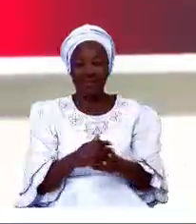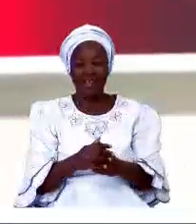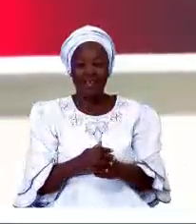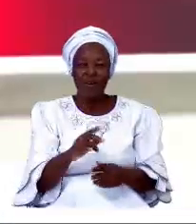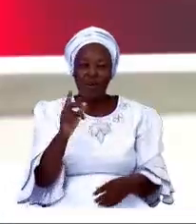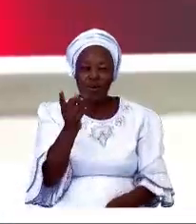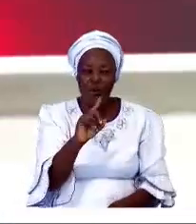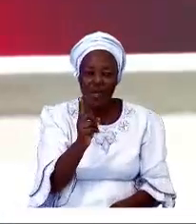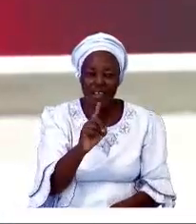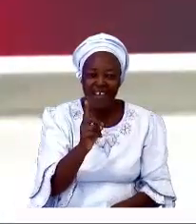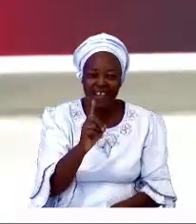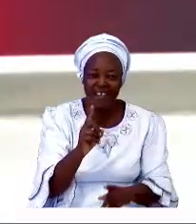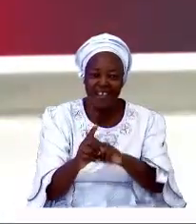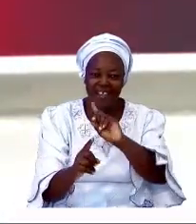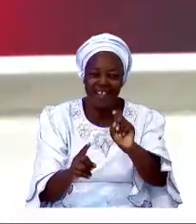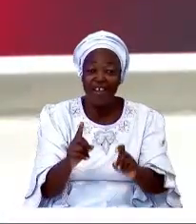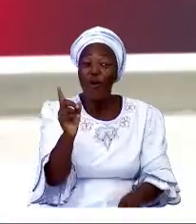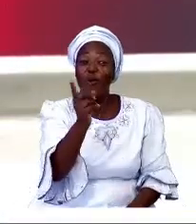wind.